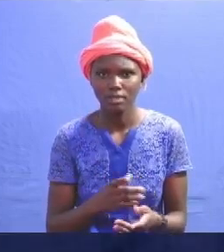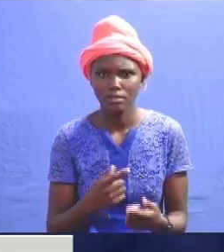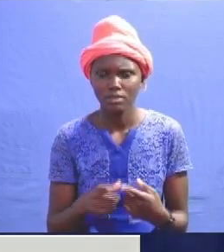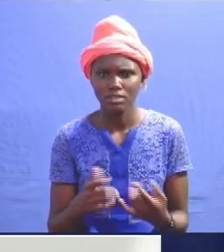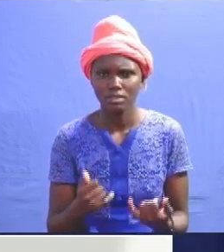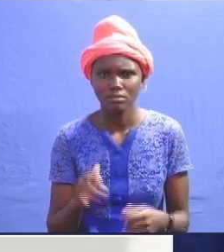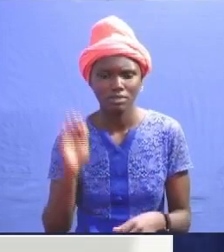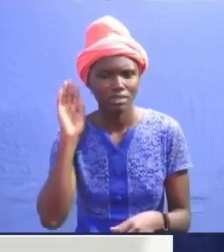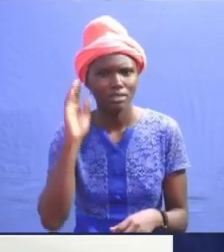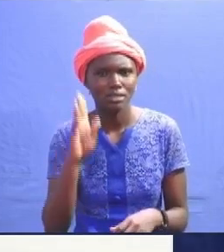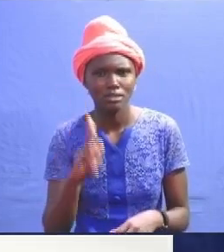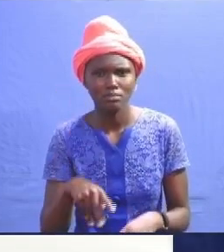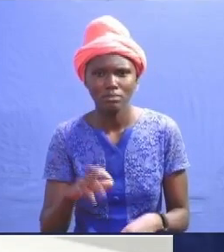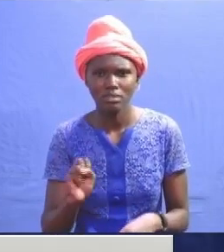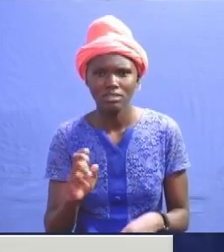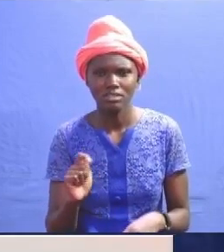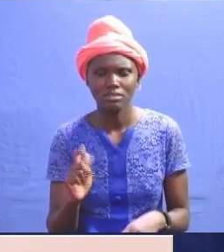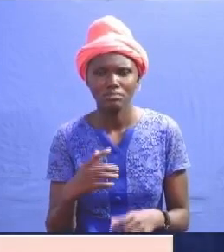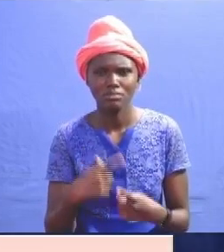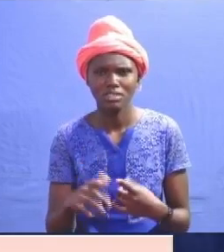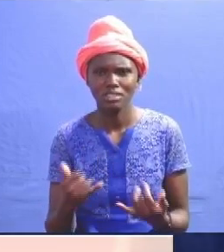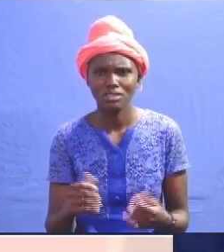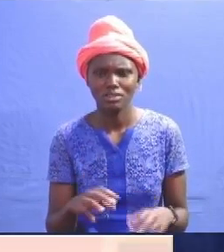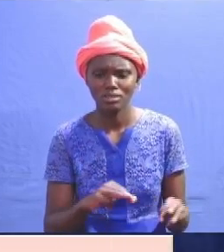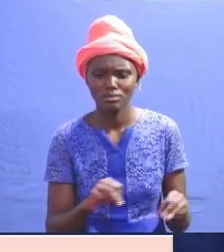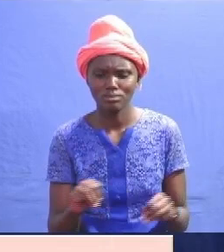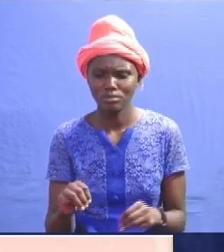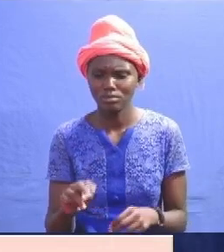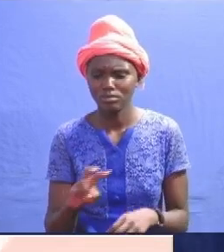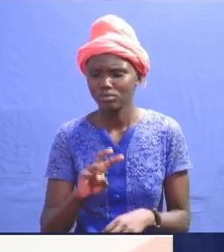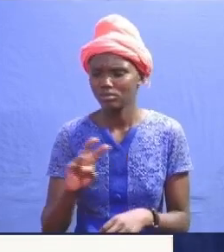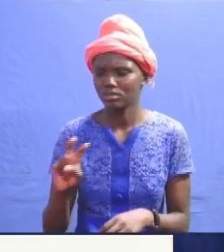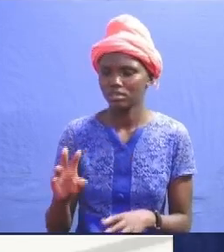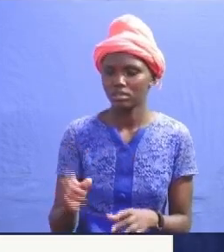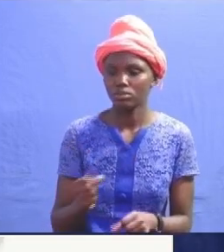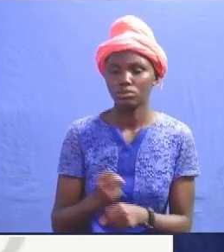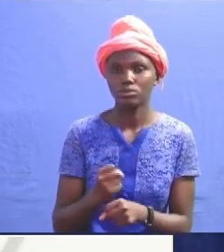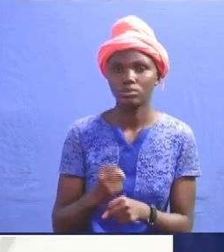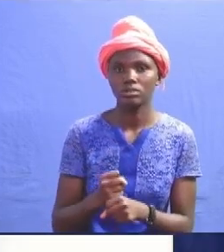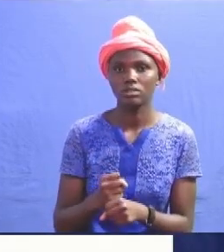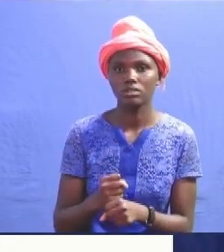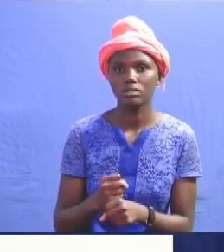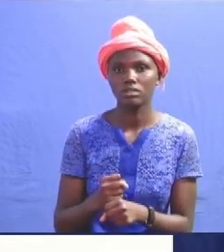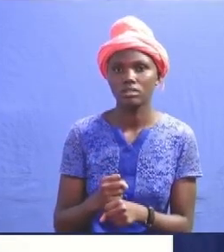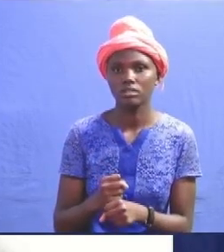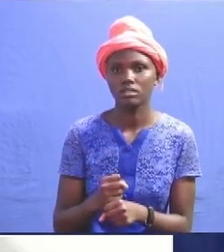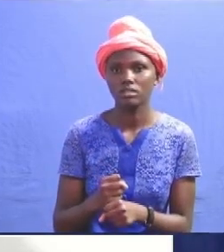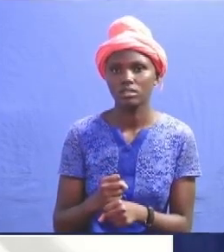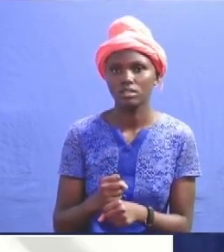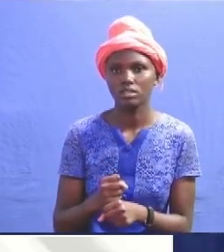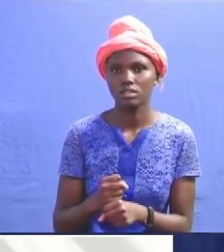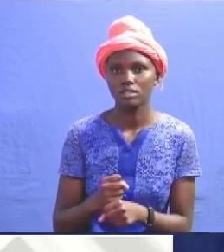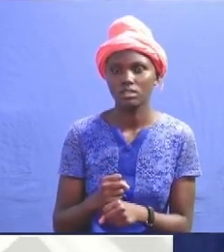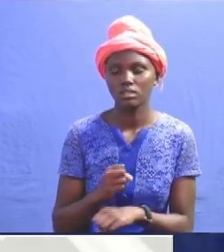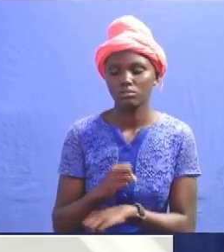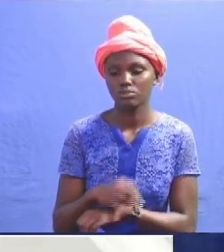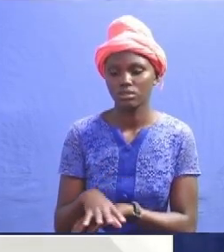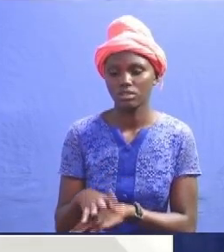MBT na nikasikia vile iko, nikaenda Busia kuona vile ile demo ilikuwa imetengenezwa huko